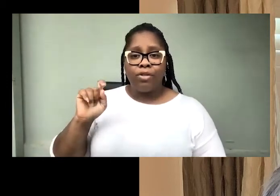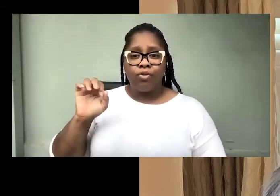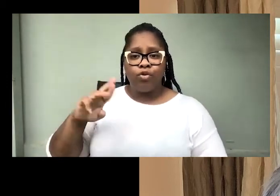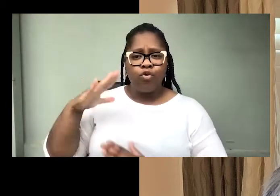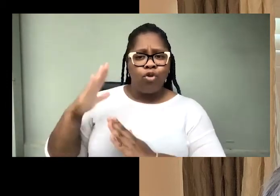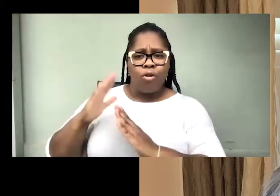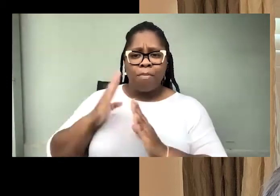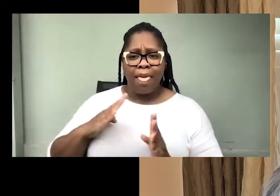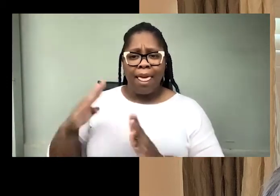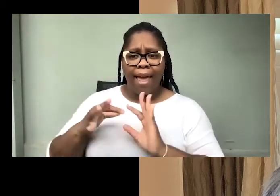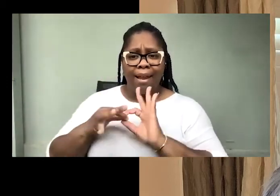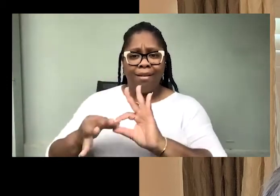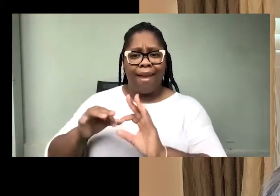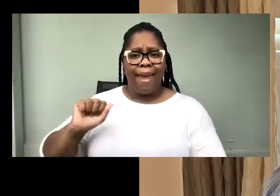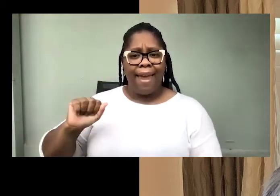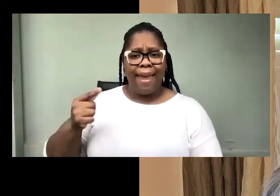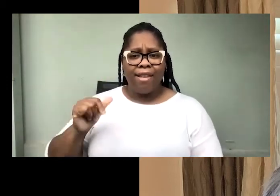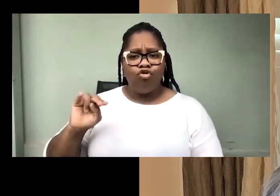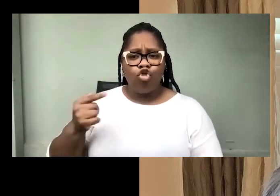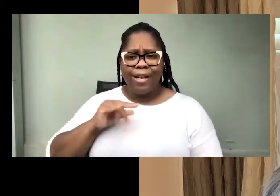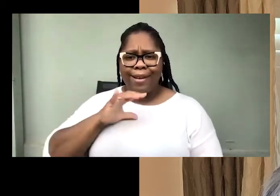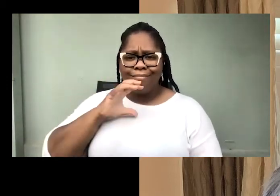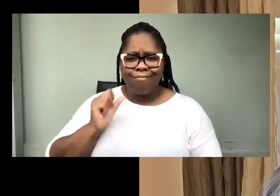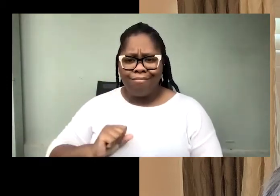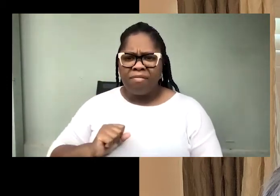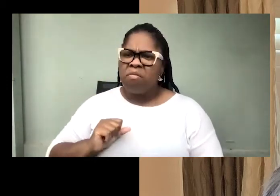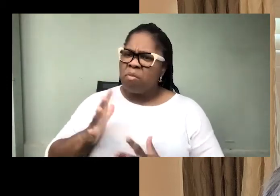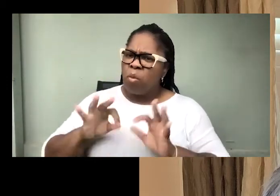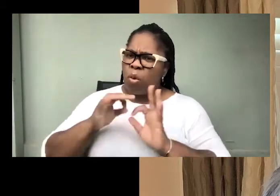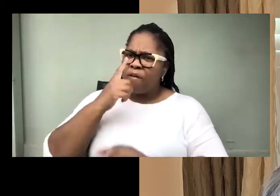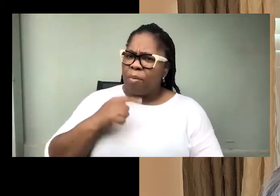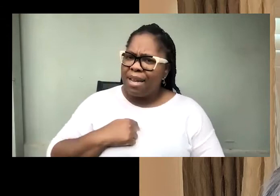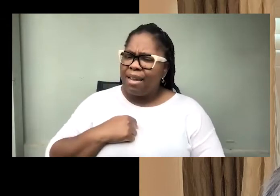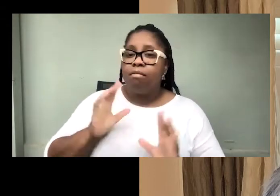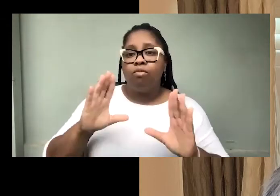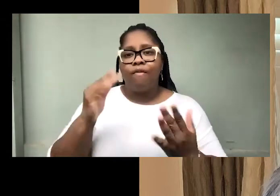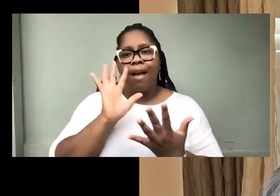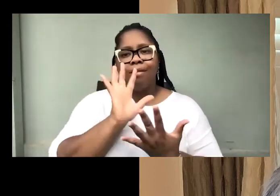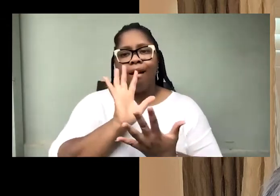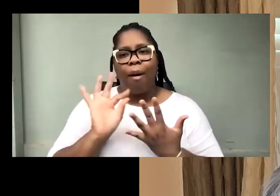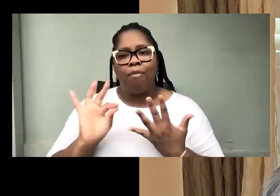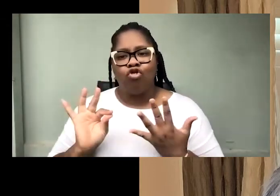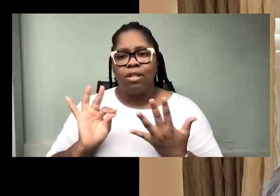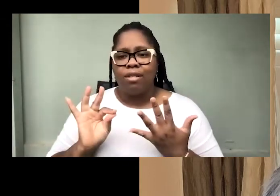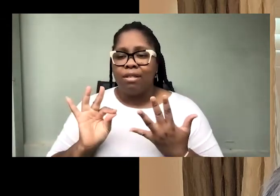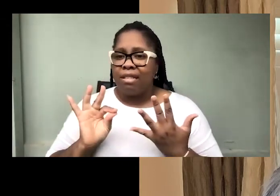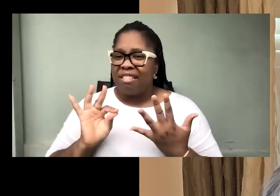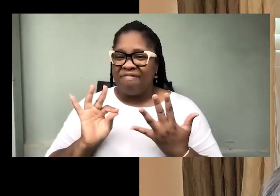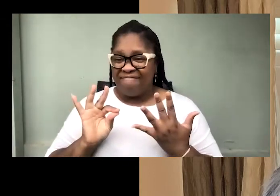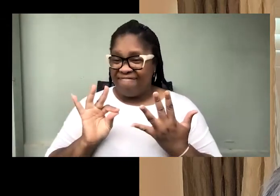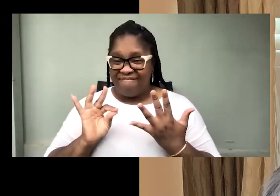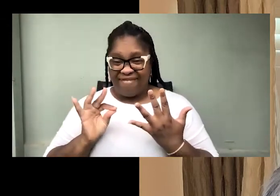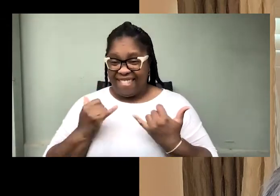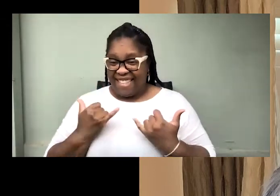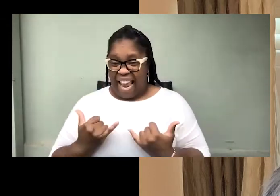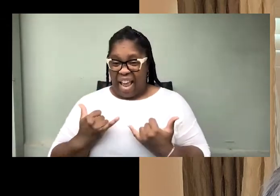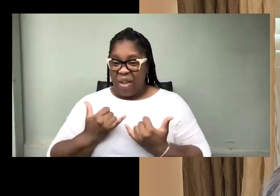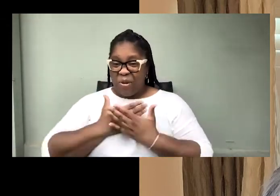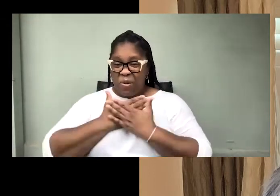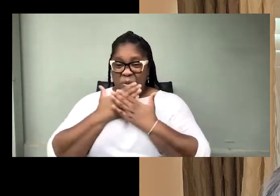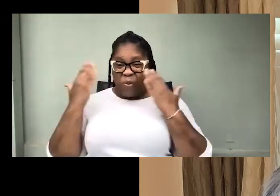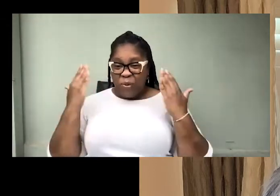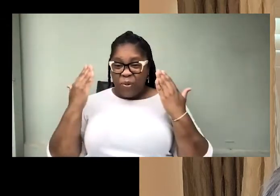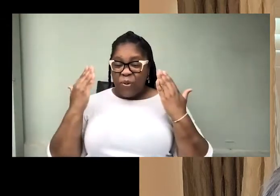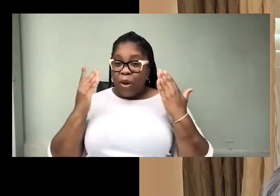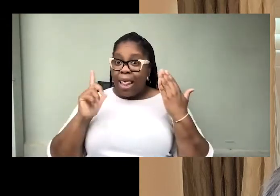because it's going to make options available that aren't available now, as far as aging